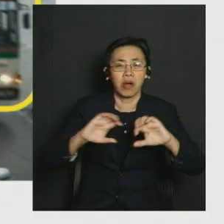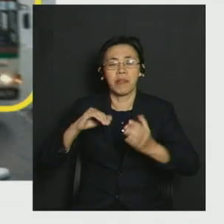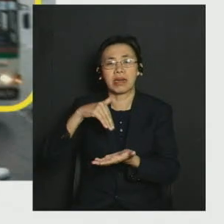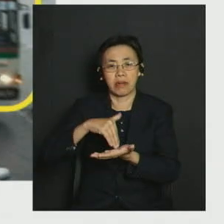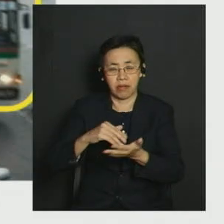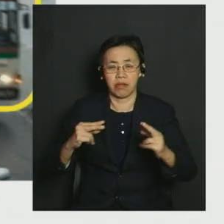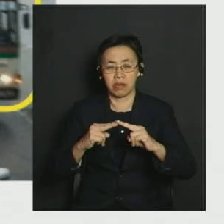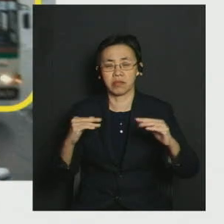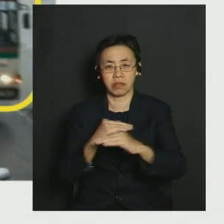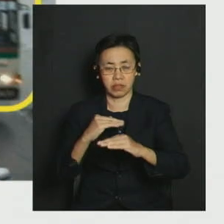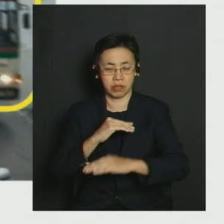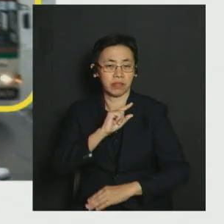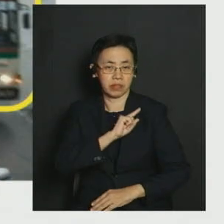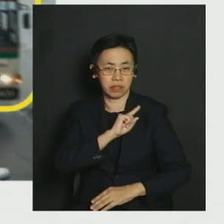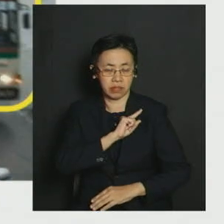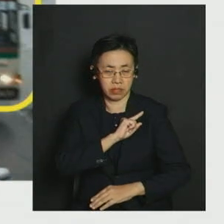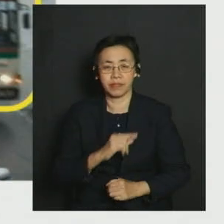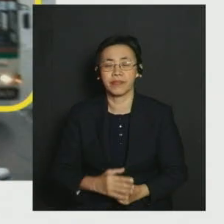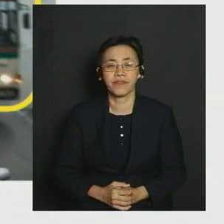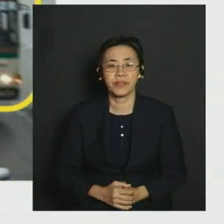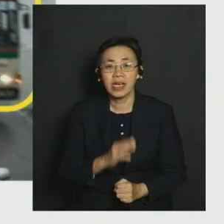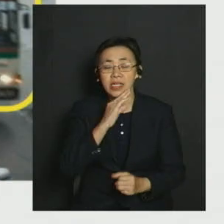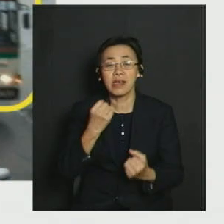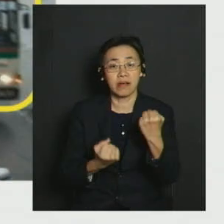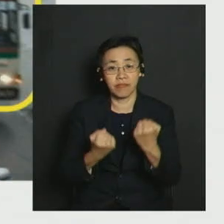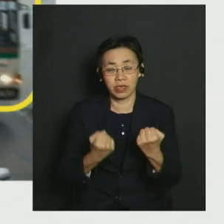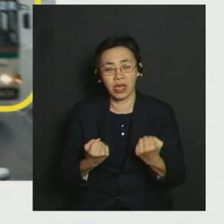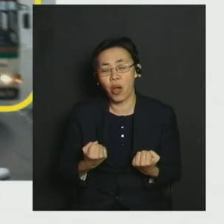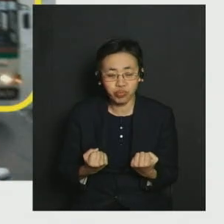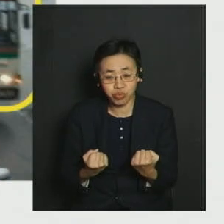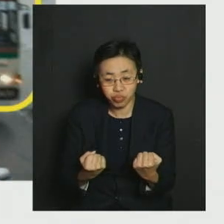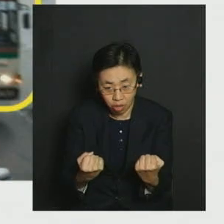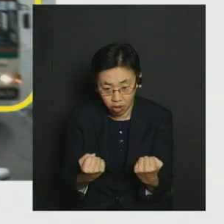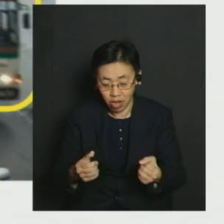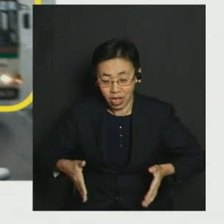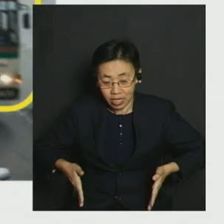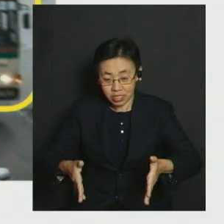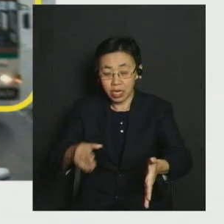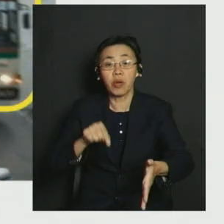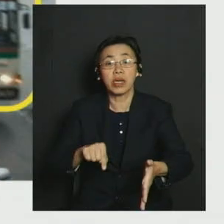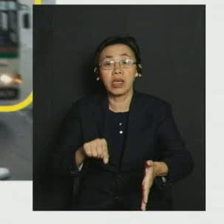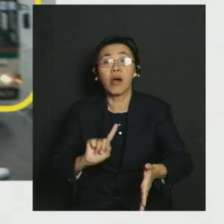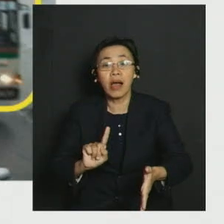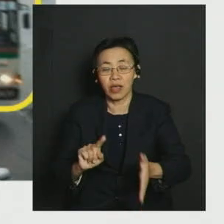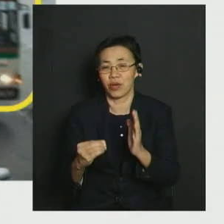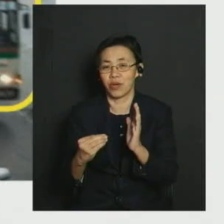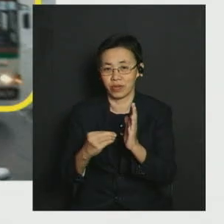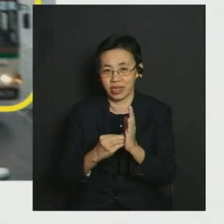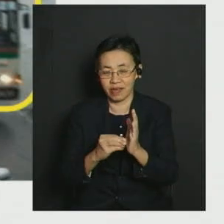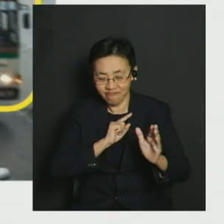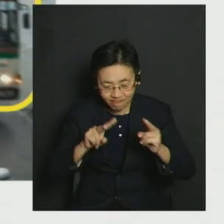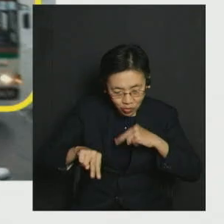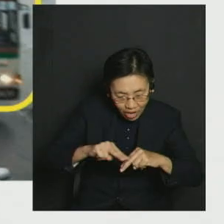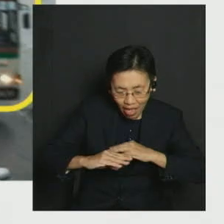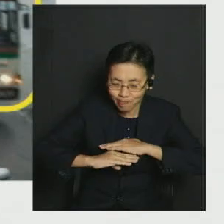If you go by car, the road, the street is belong to BMA to maintenance the street. But the traffic